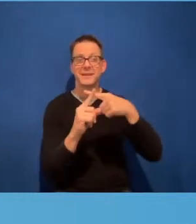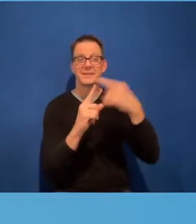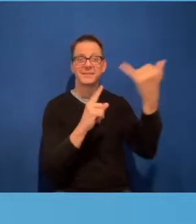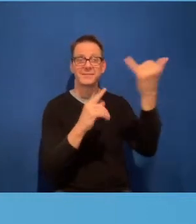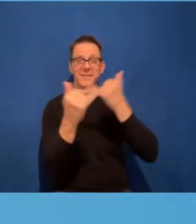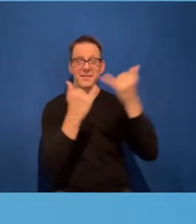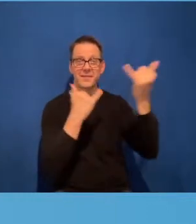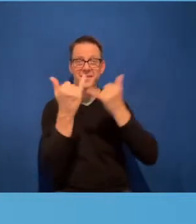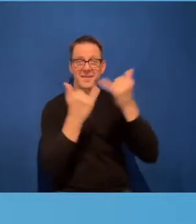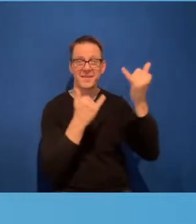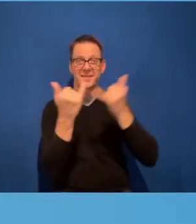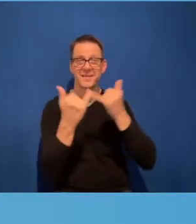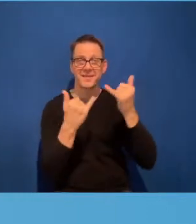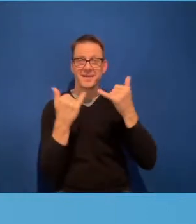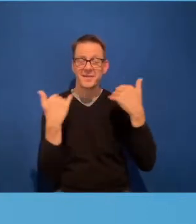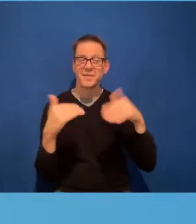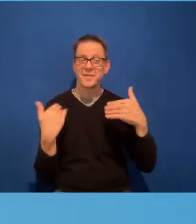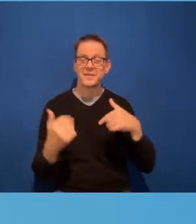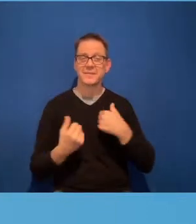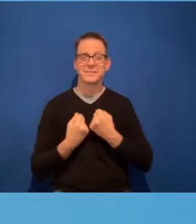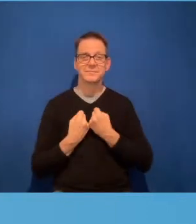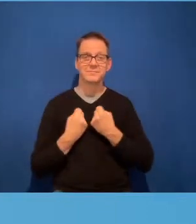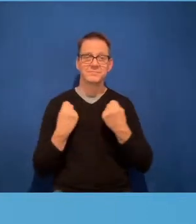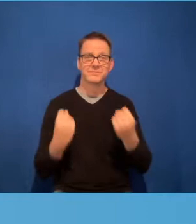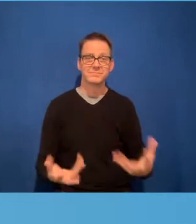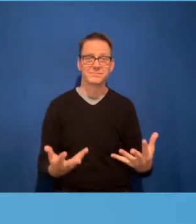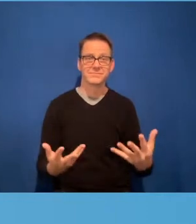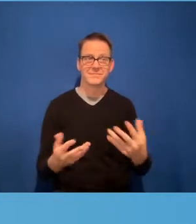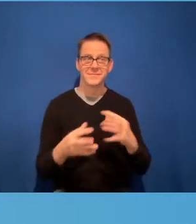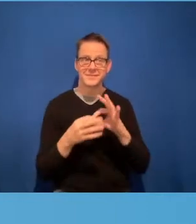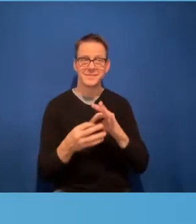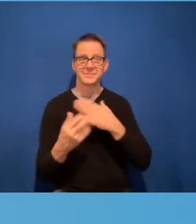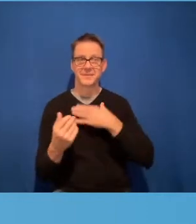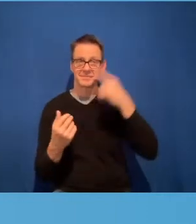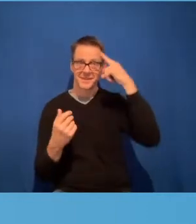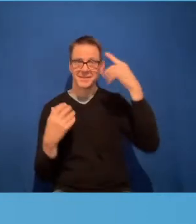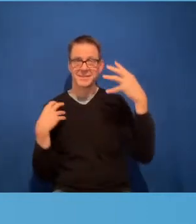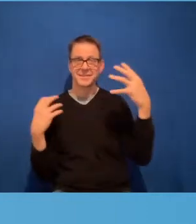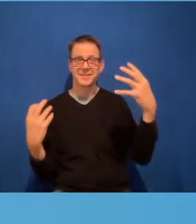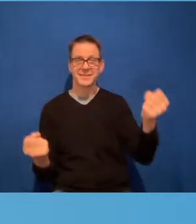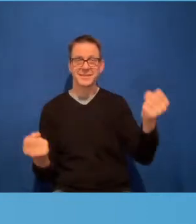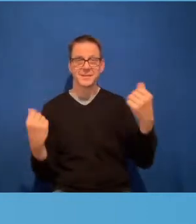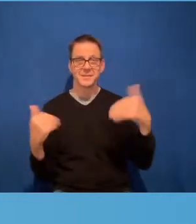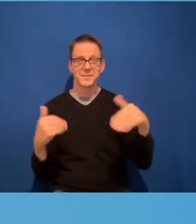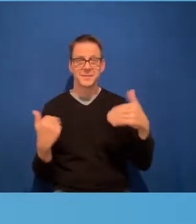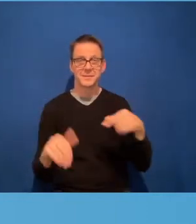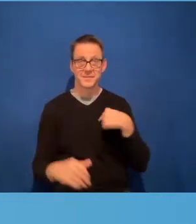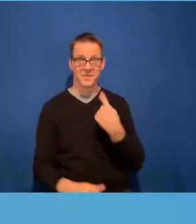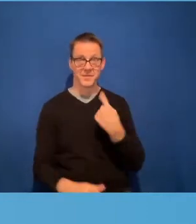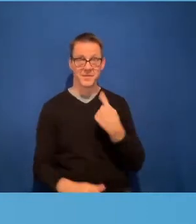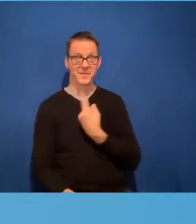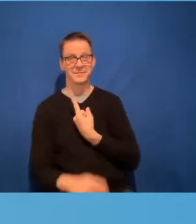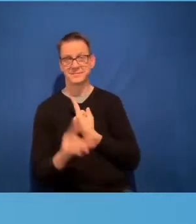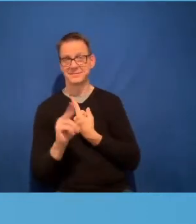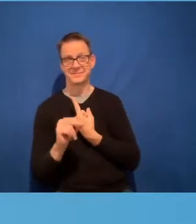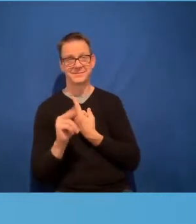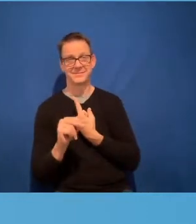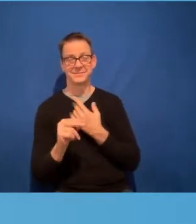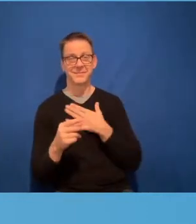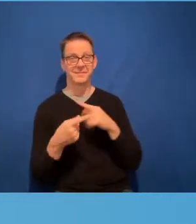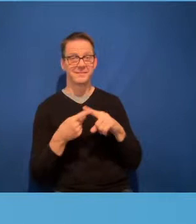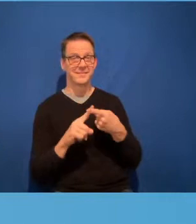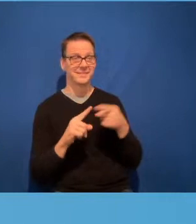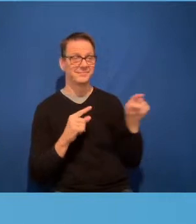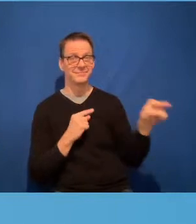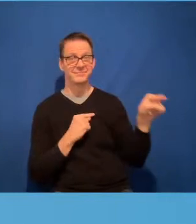mental health and myself as well. But I'm not the only one doing it. A lot of my friends are doing the same to help the